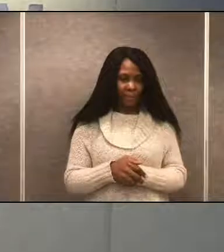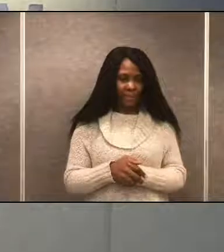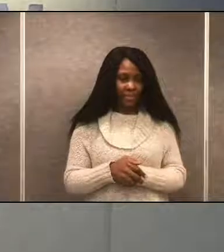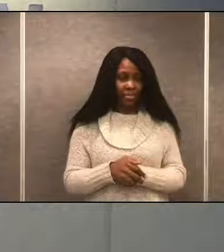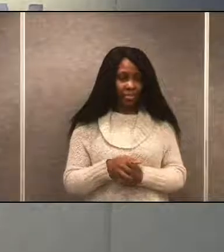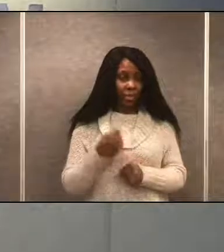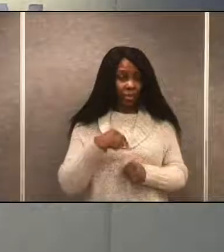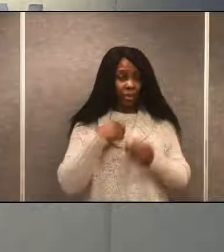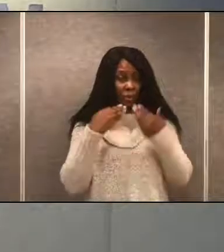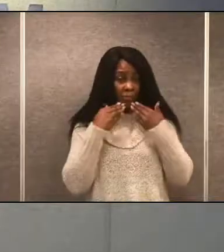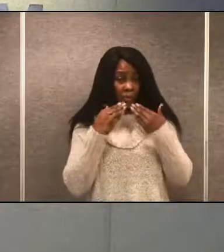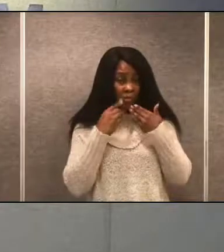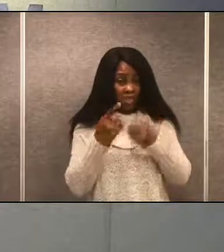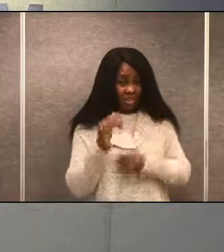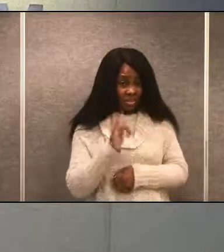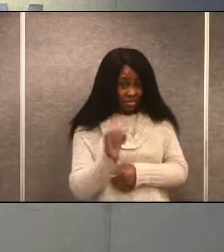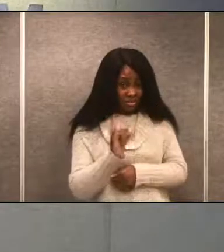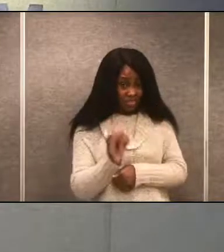you also.